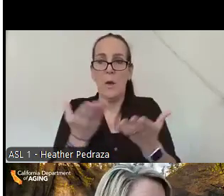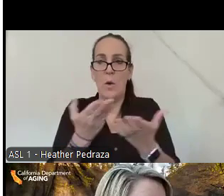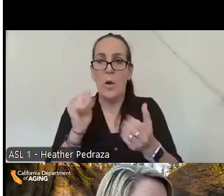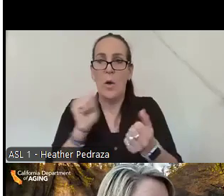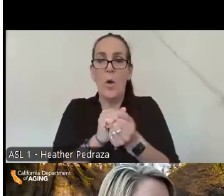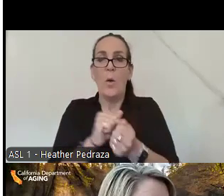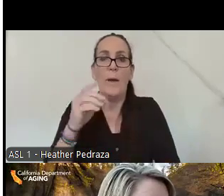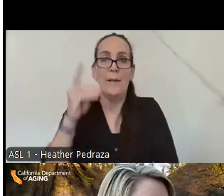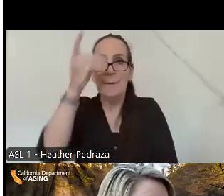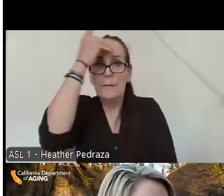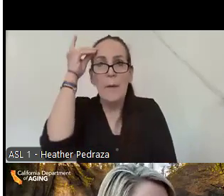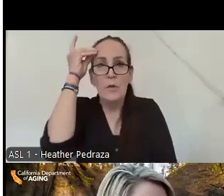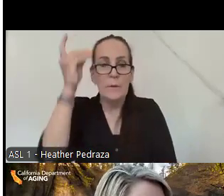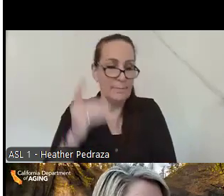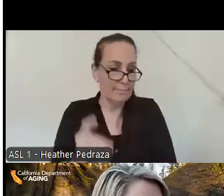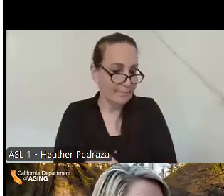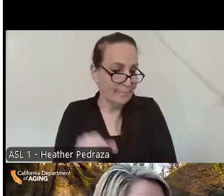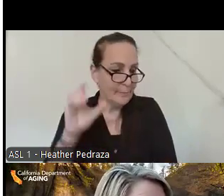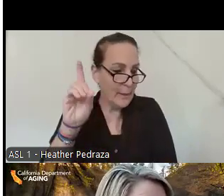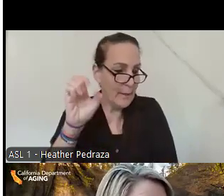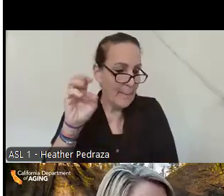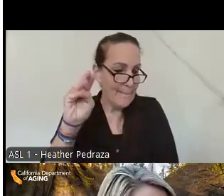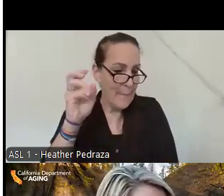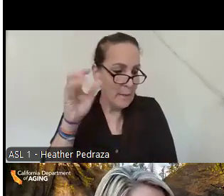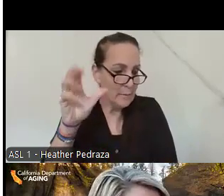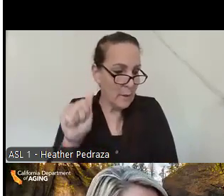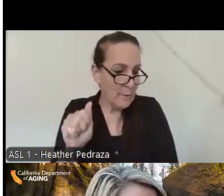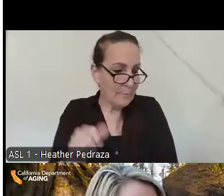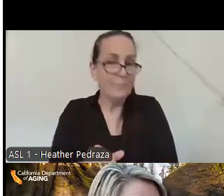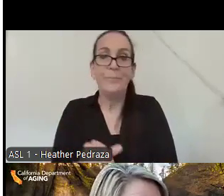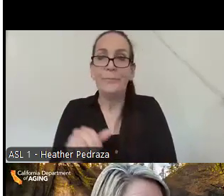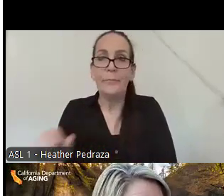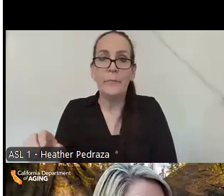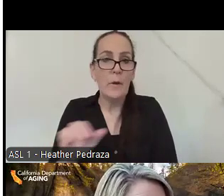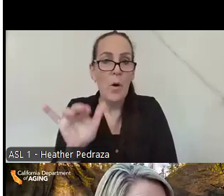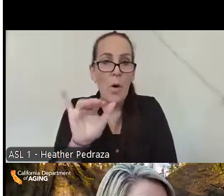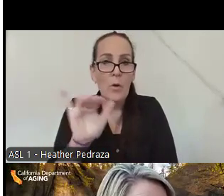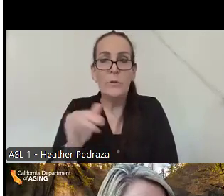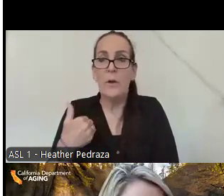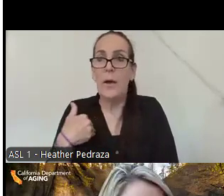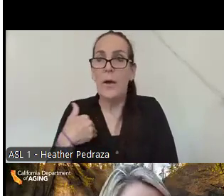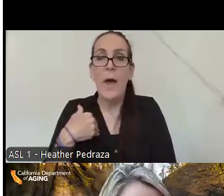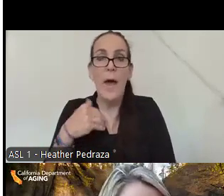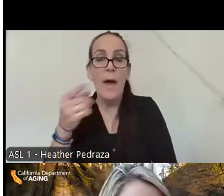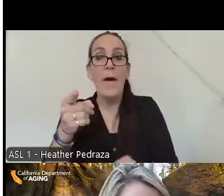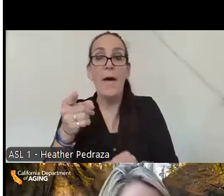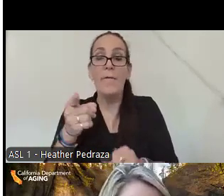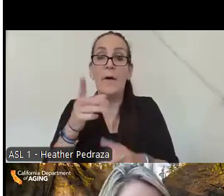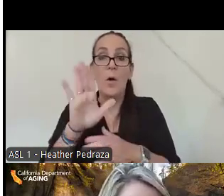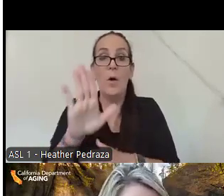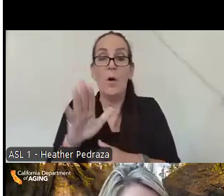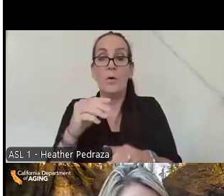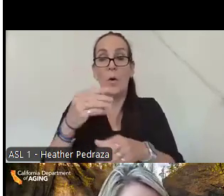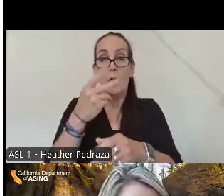Carolyn is an older adult who has also been the primary caregiver for her partner who has